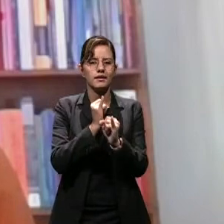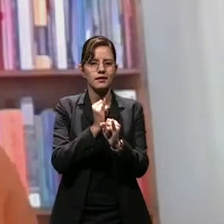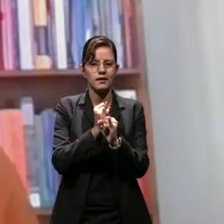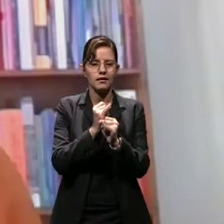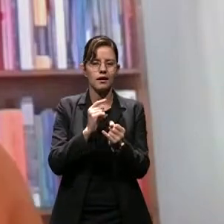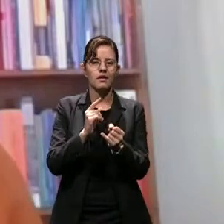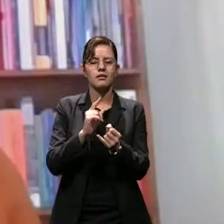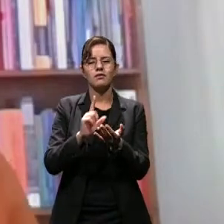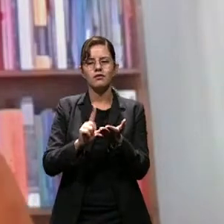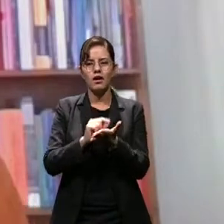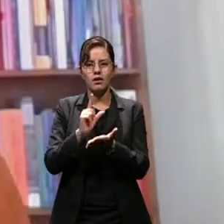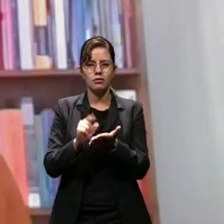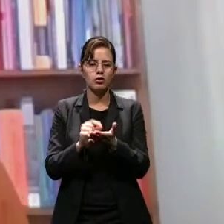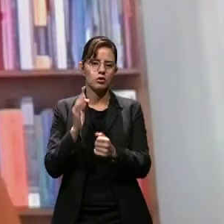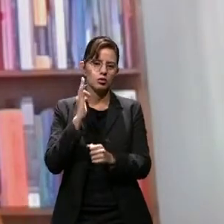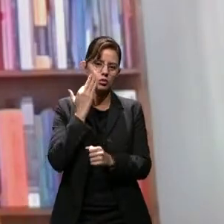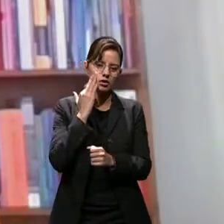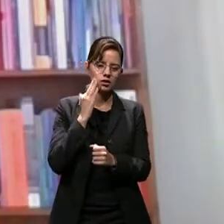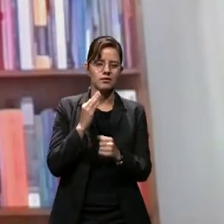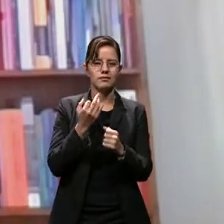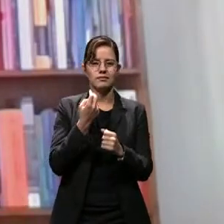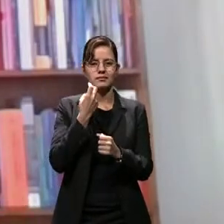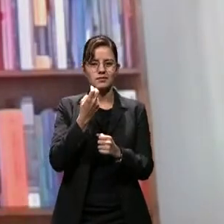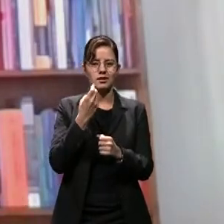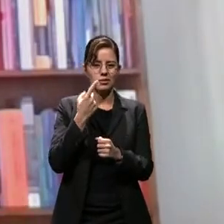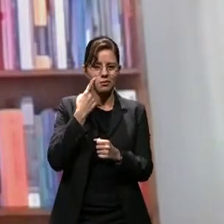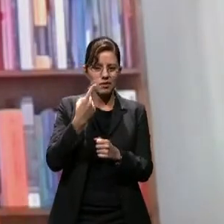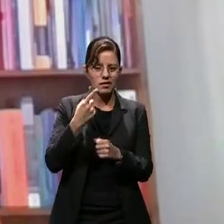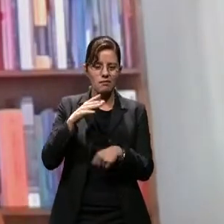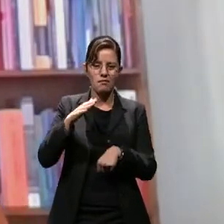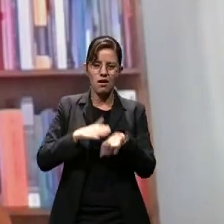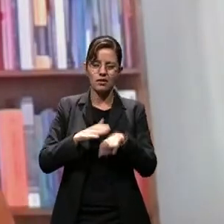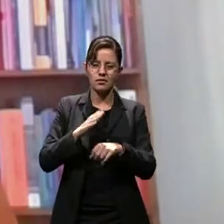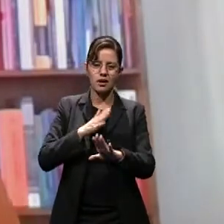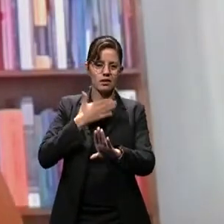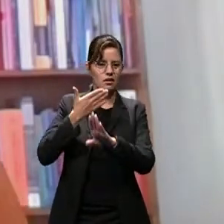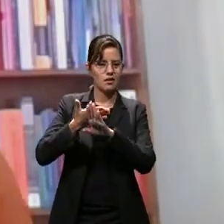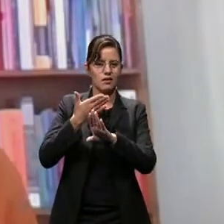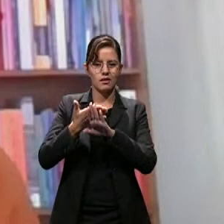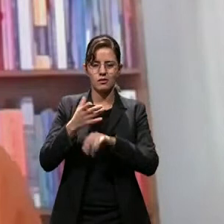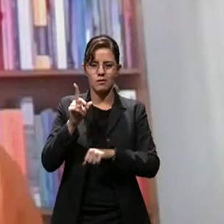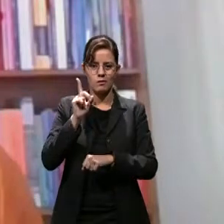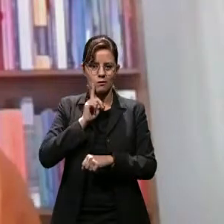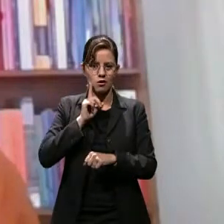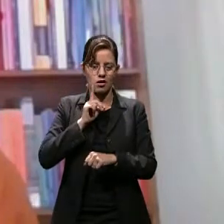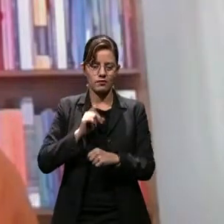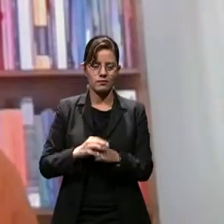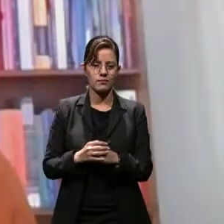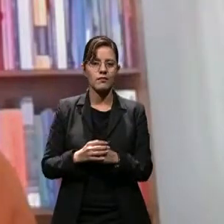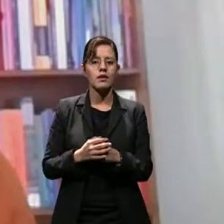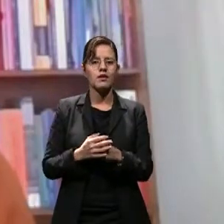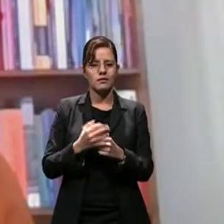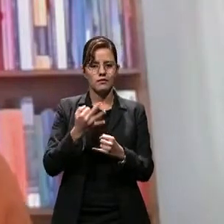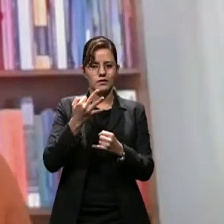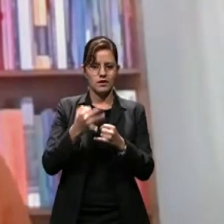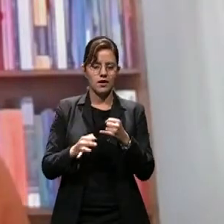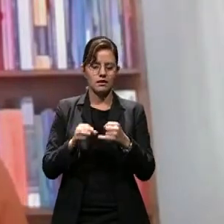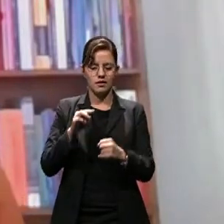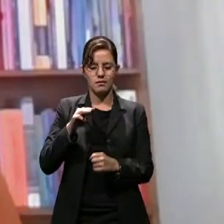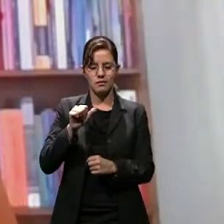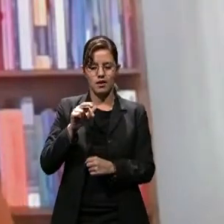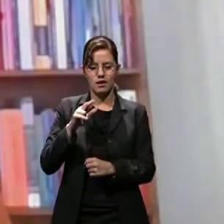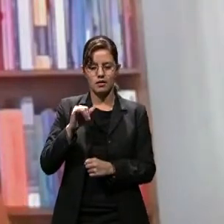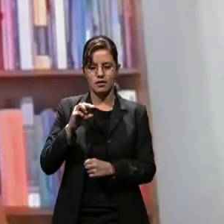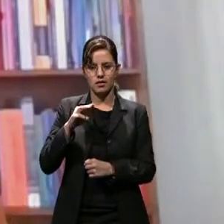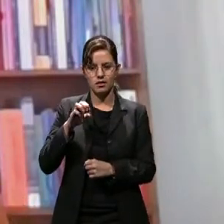media has become an instrument that also fosters political violence against